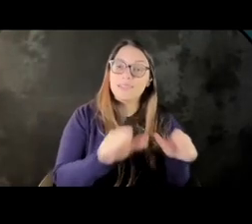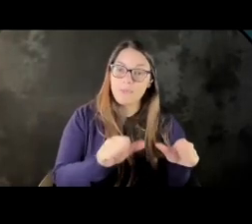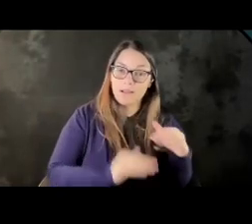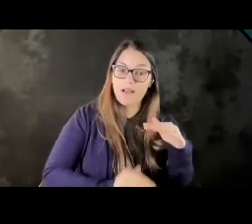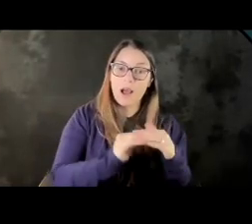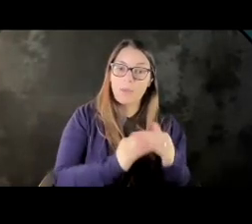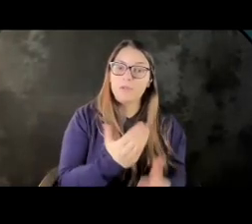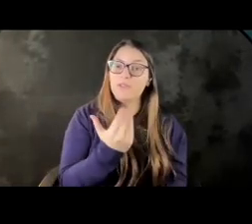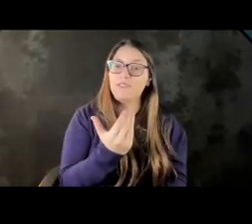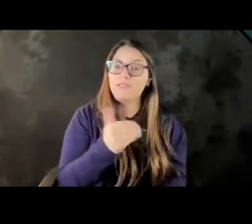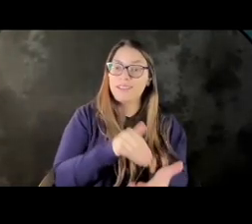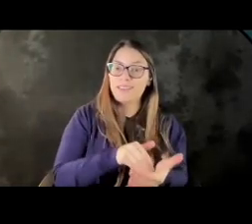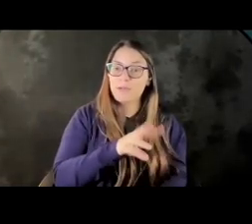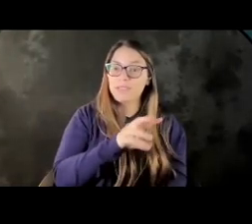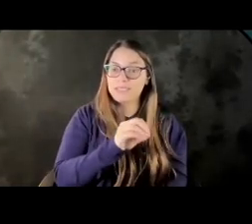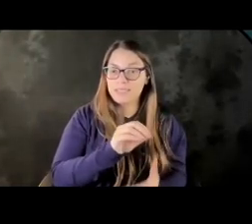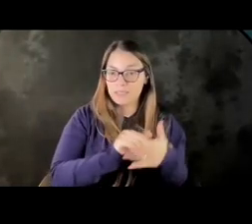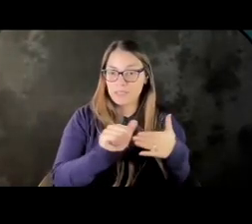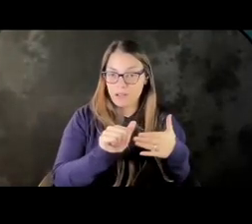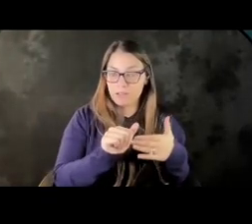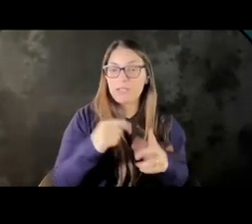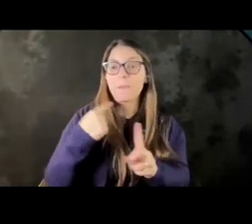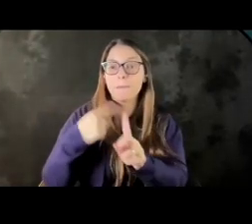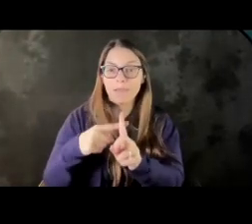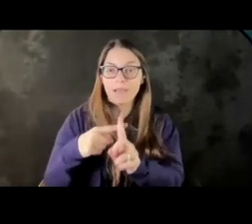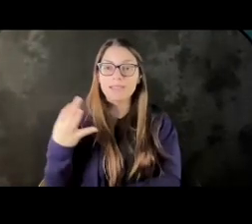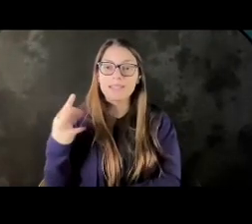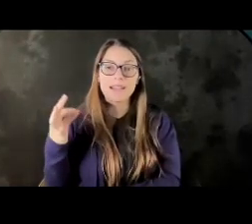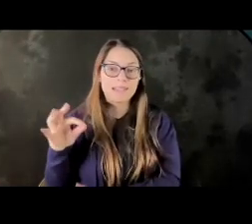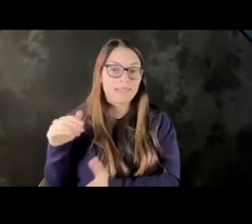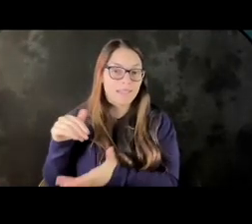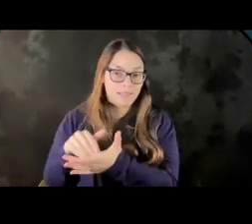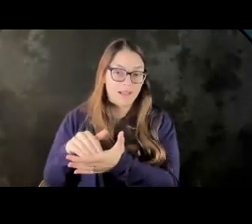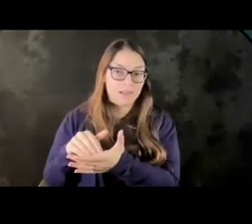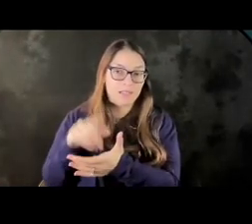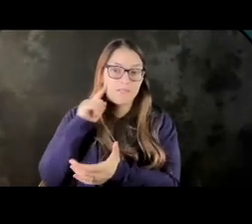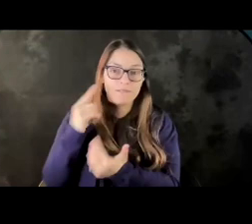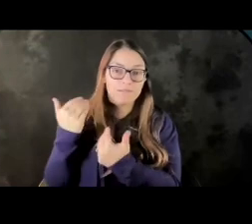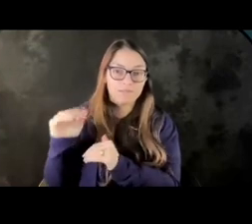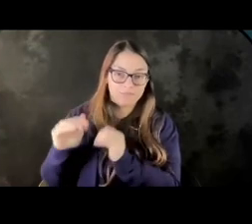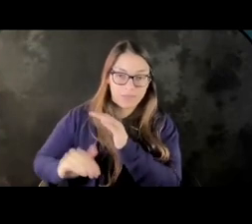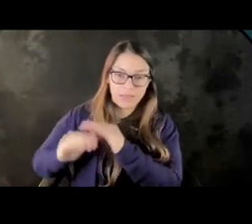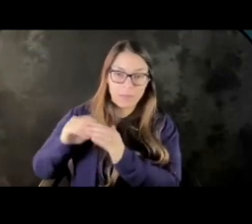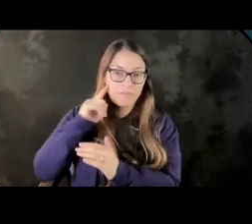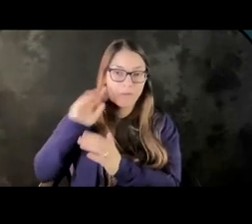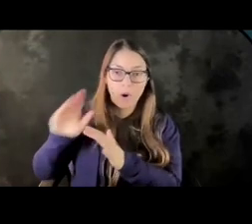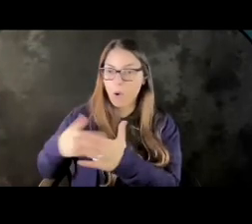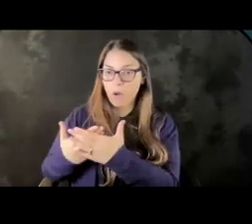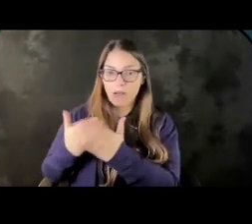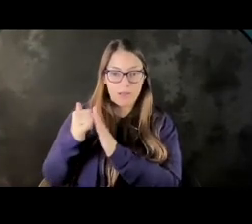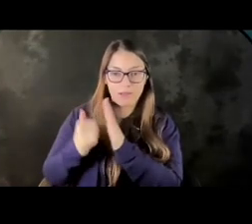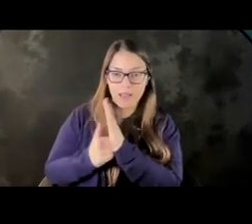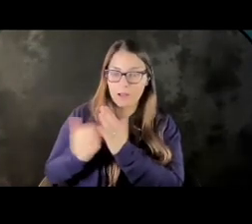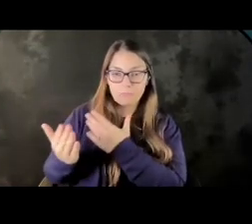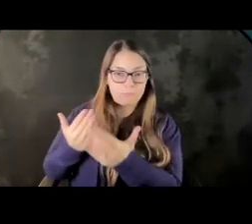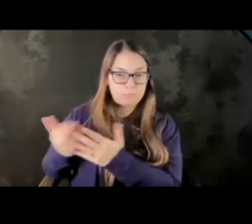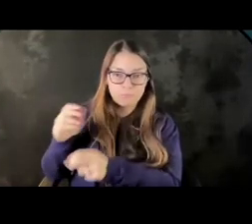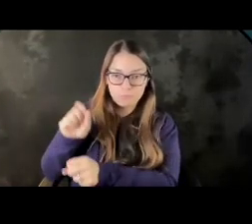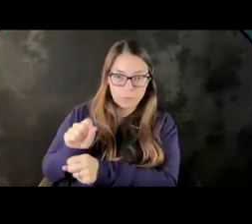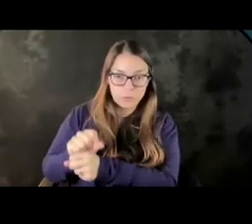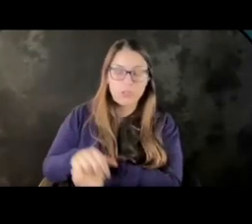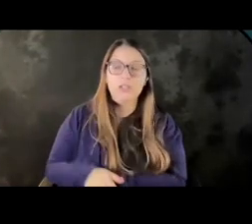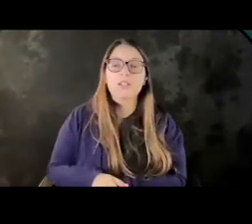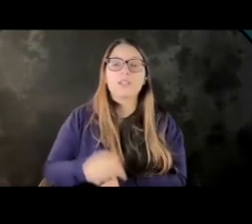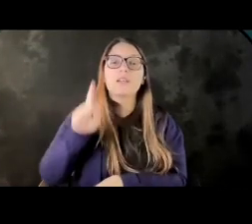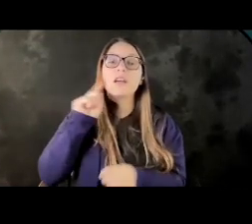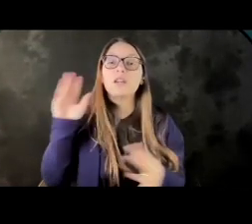mark, as well as the $19,000 annual contribution limit for every ABLE account owner, regardless of work status,